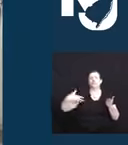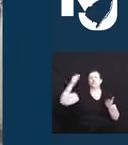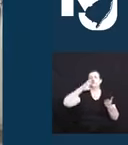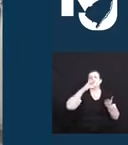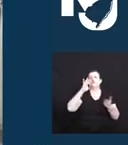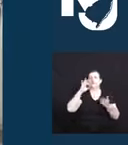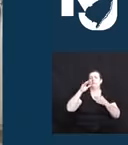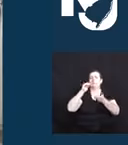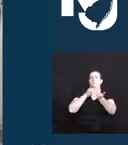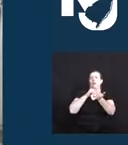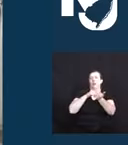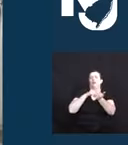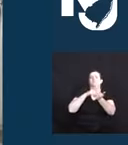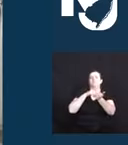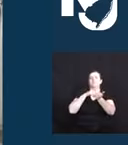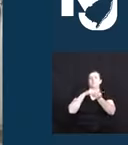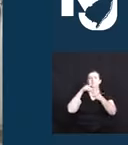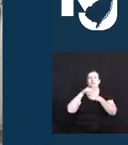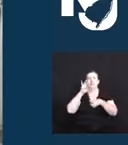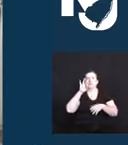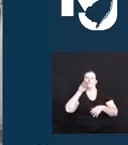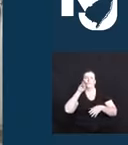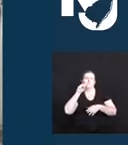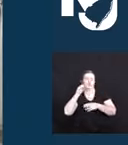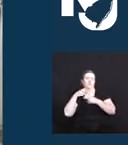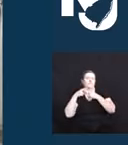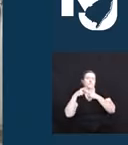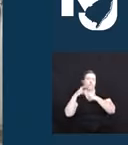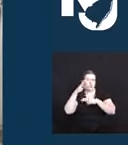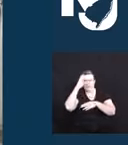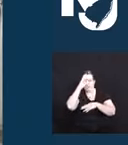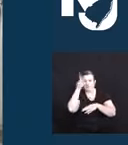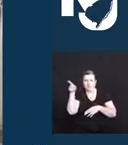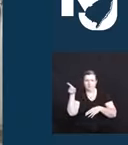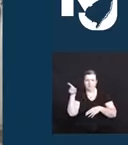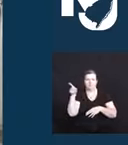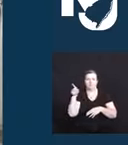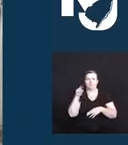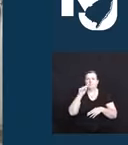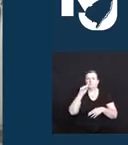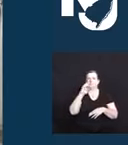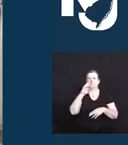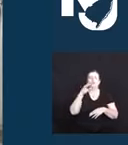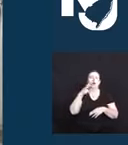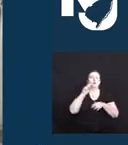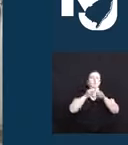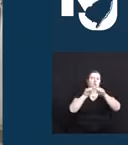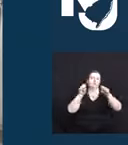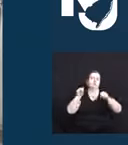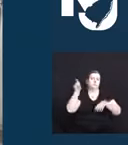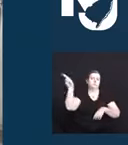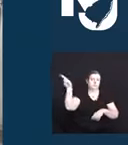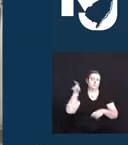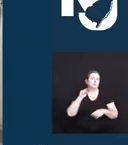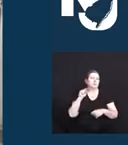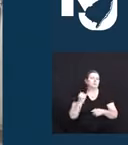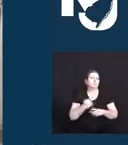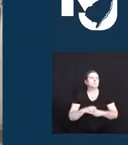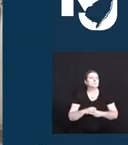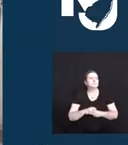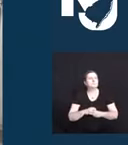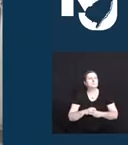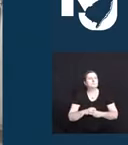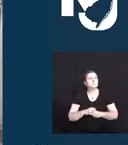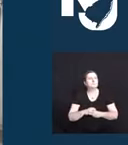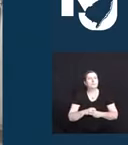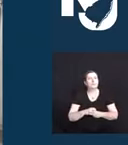Station in Secaucus, which was established to care for recovering COVID-positive patients that could be safely discharged